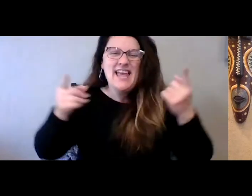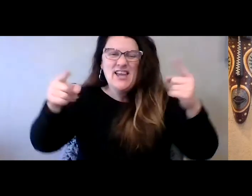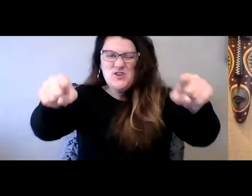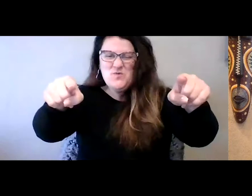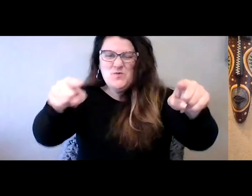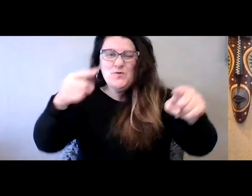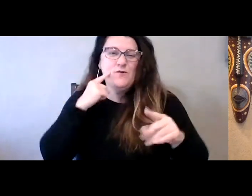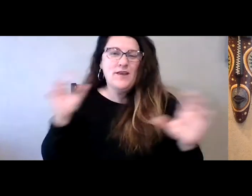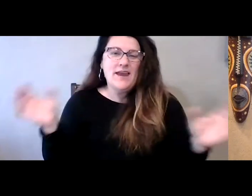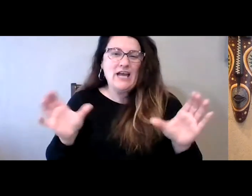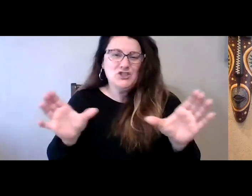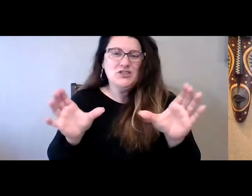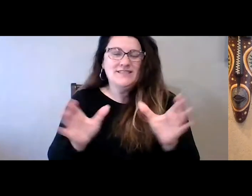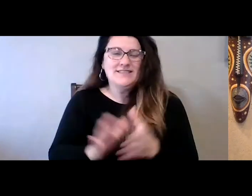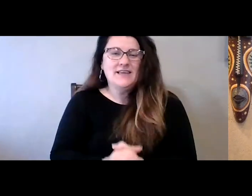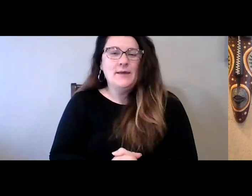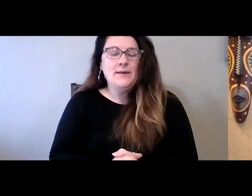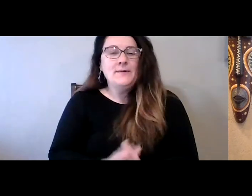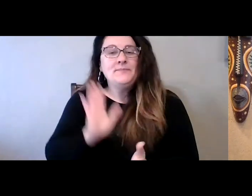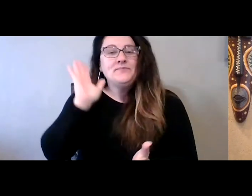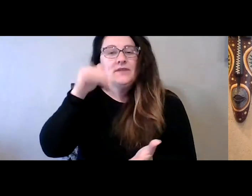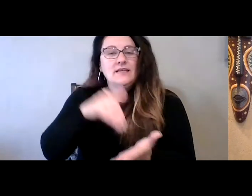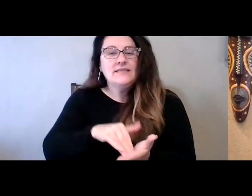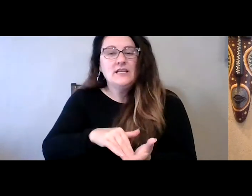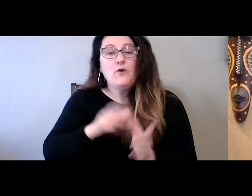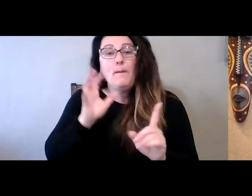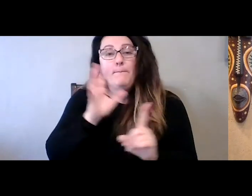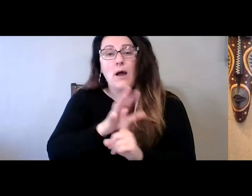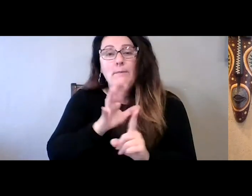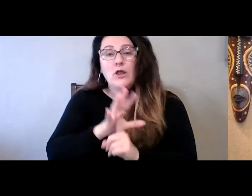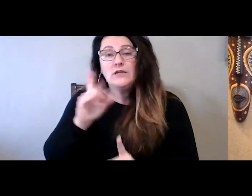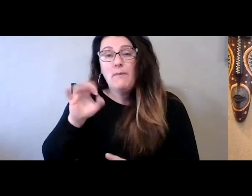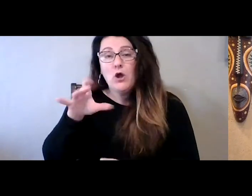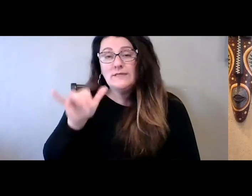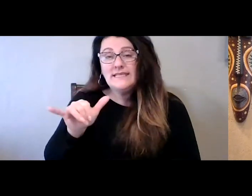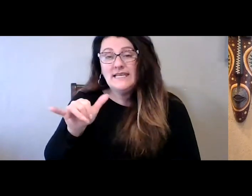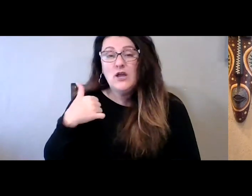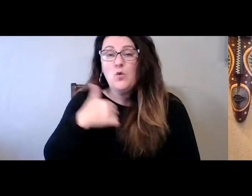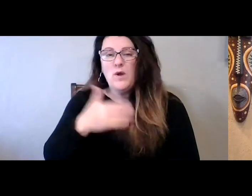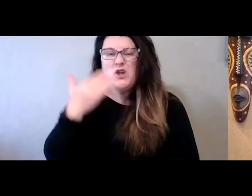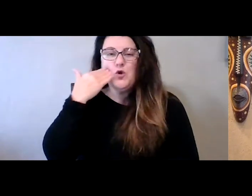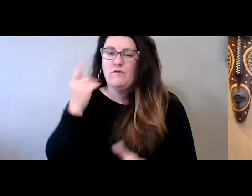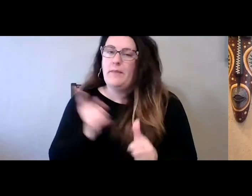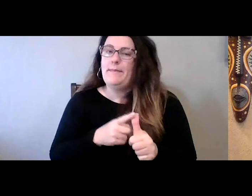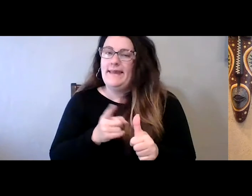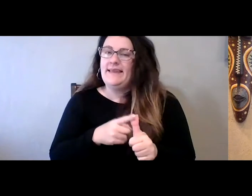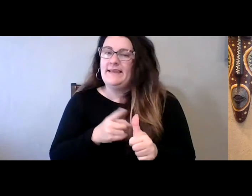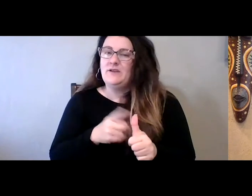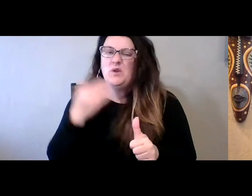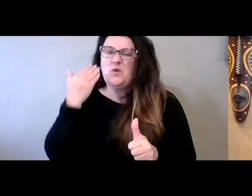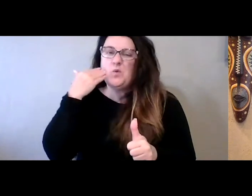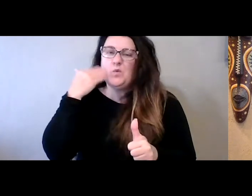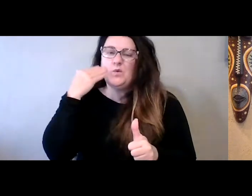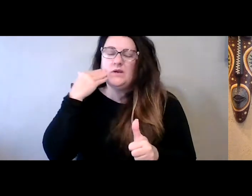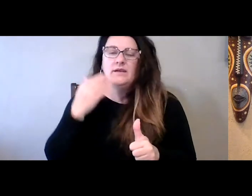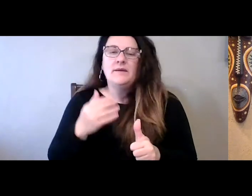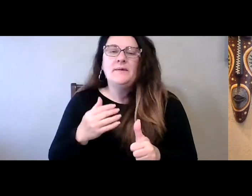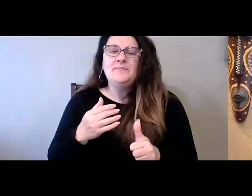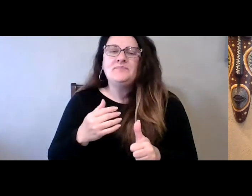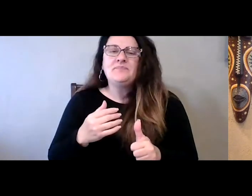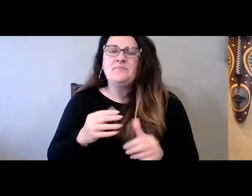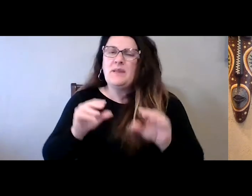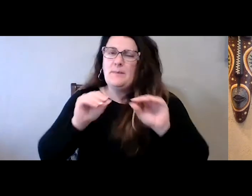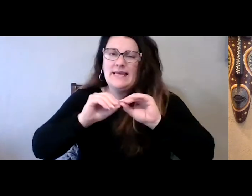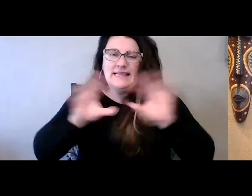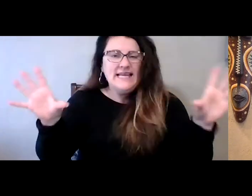your actions. At the Center for Popular Democracy, we knew from the beginning, that we had to be very